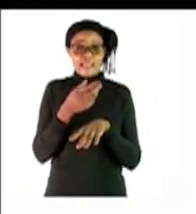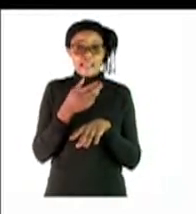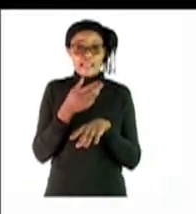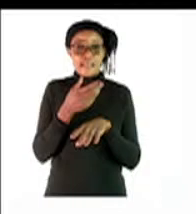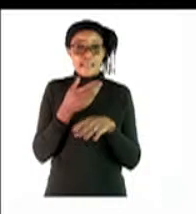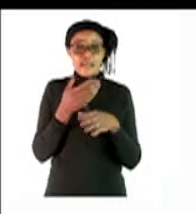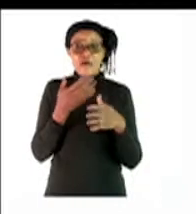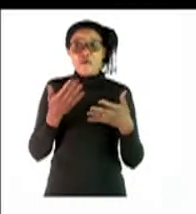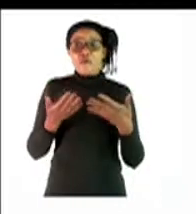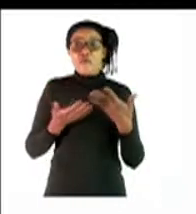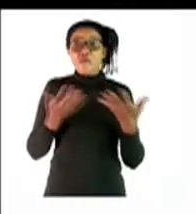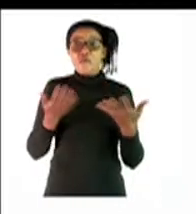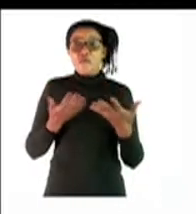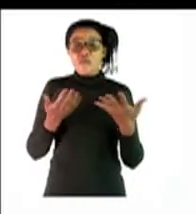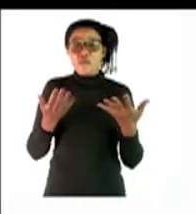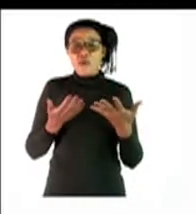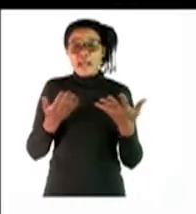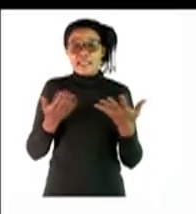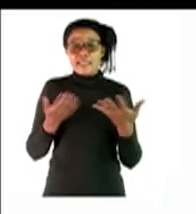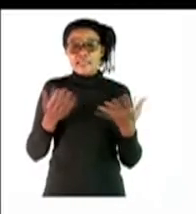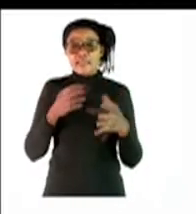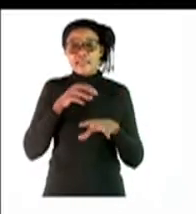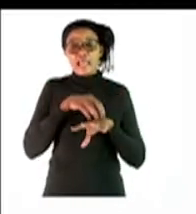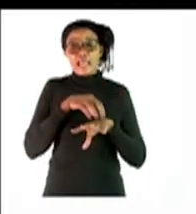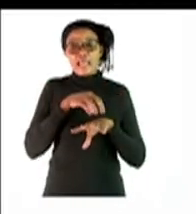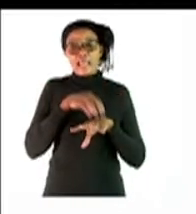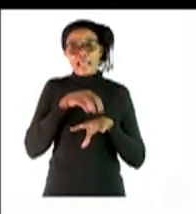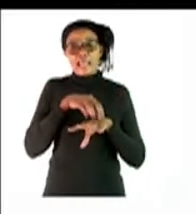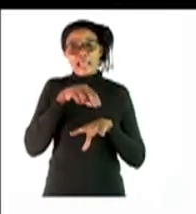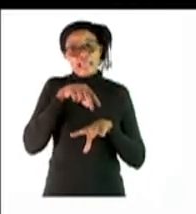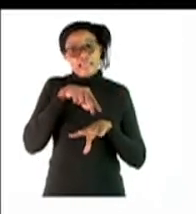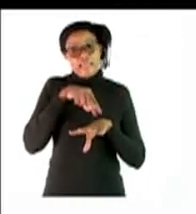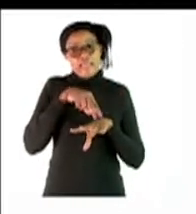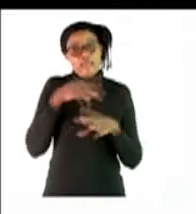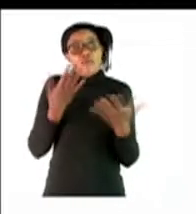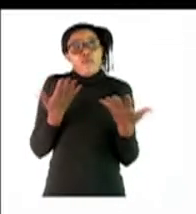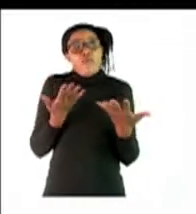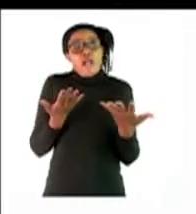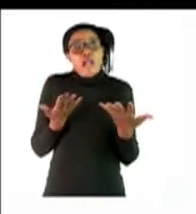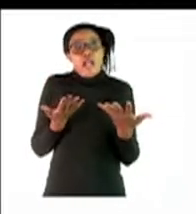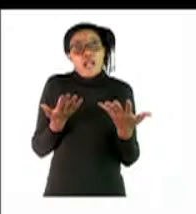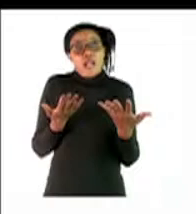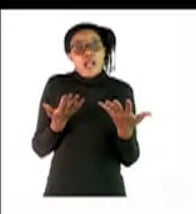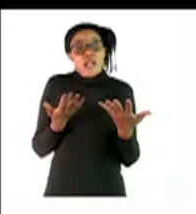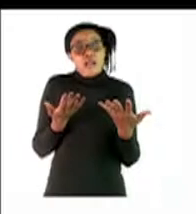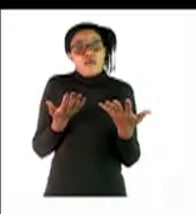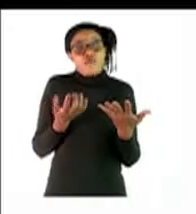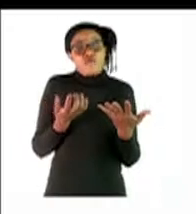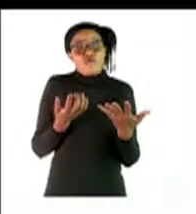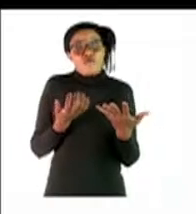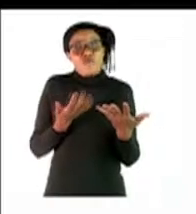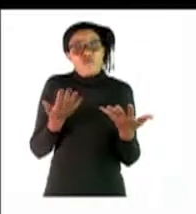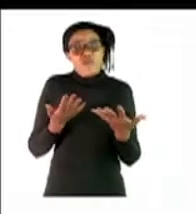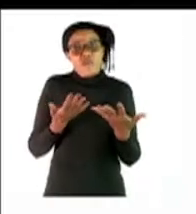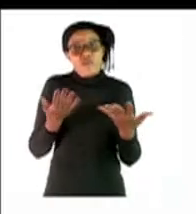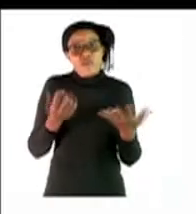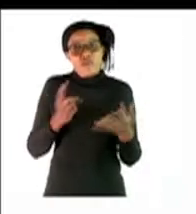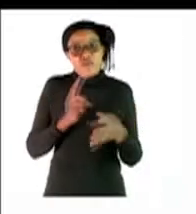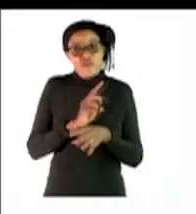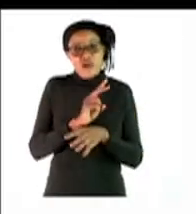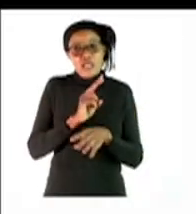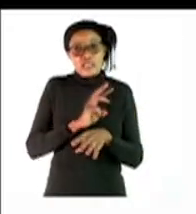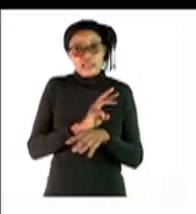where is the cupcake standing? In which, at which position is the